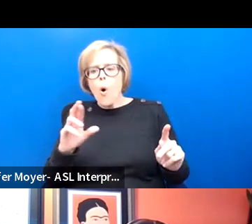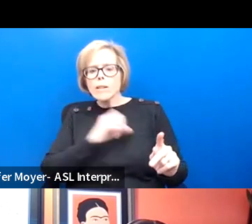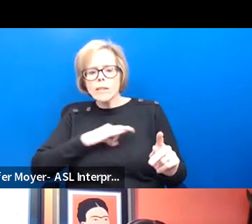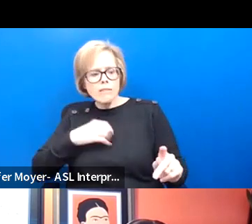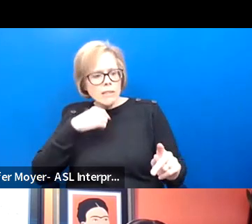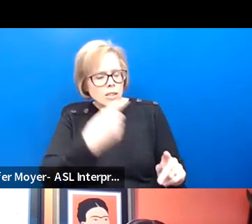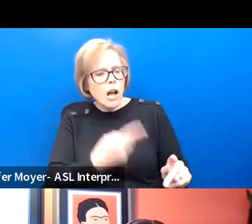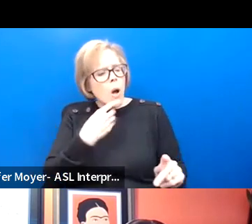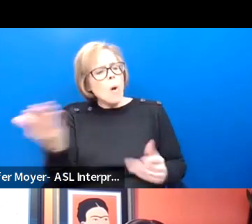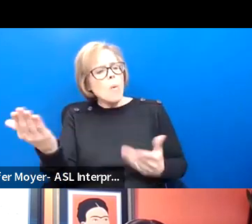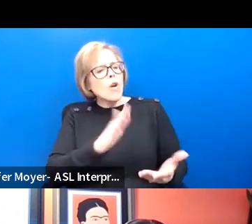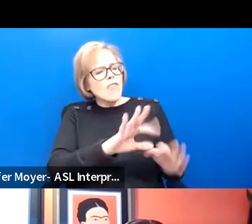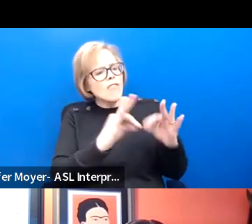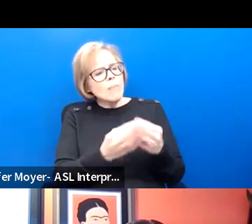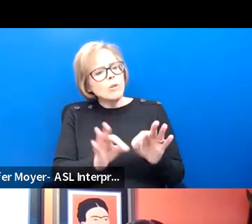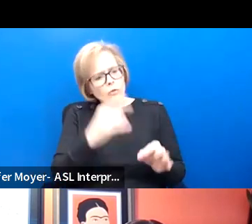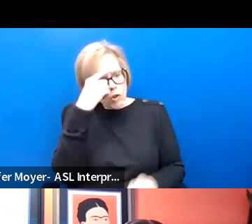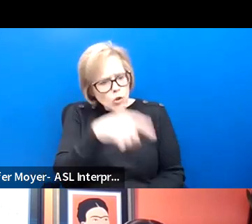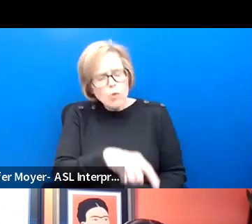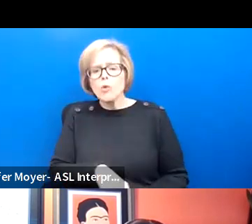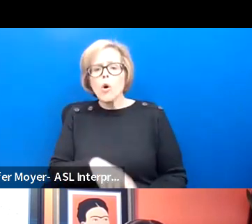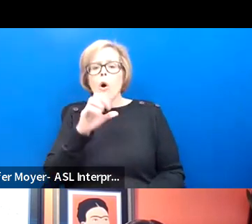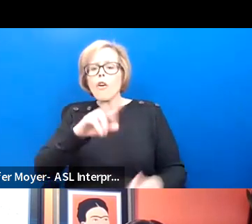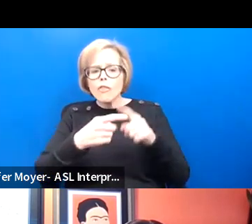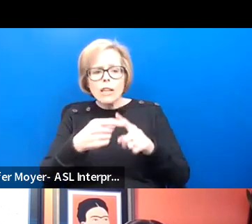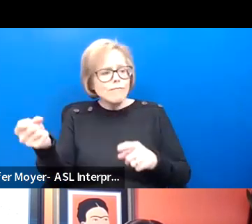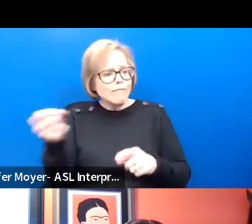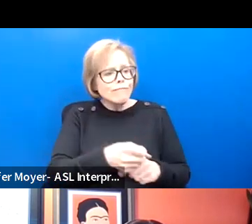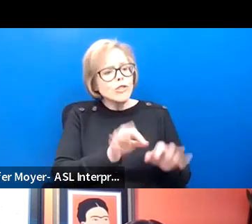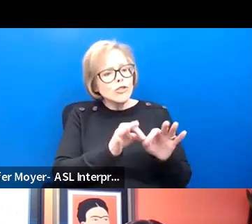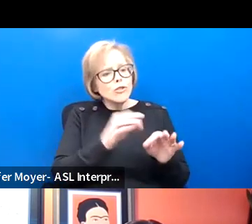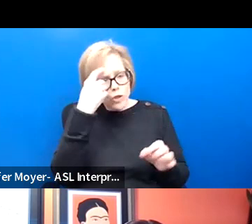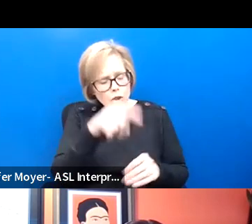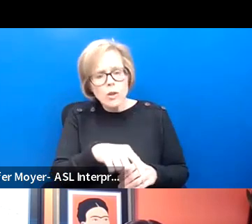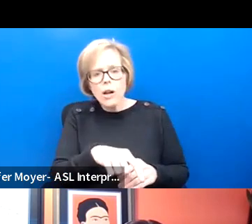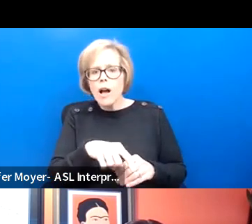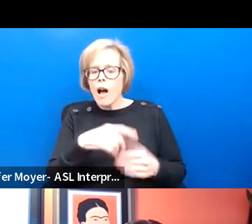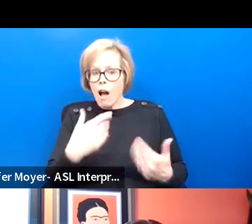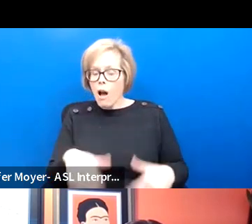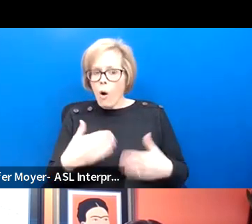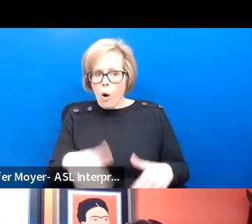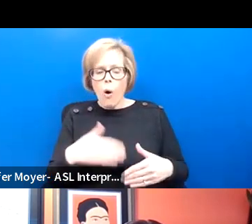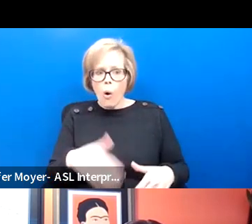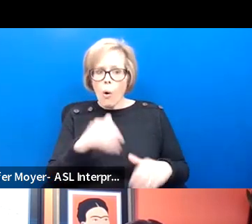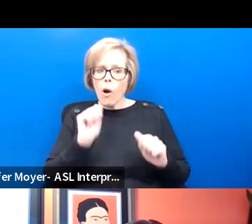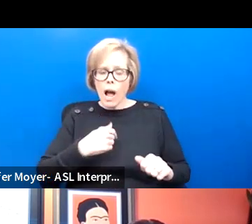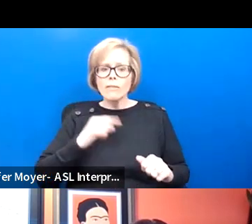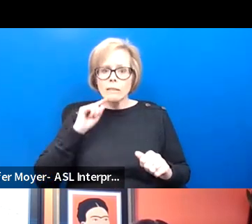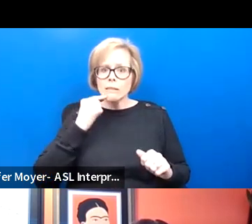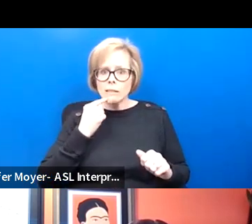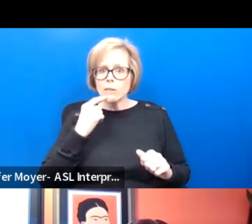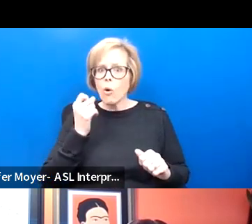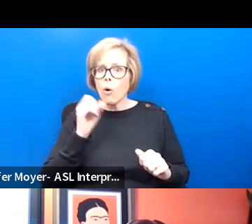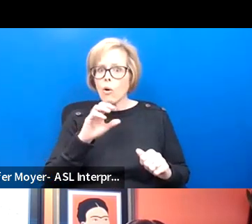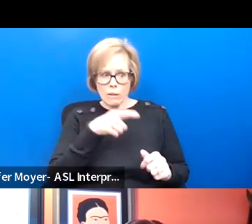or others to bring their family members or friends to serve as interpreters, the results can be serious or fatal for the patient.